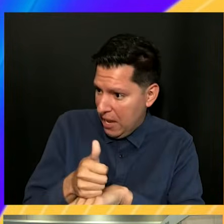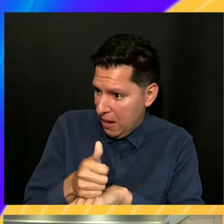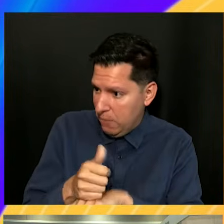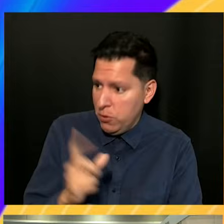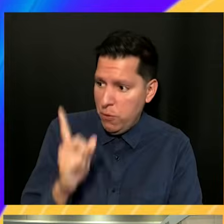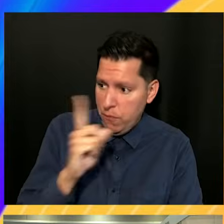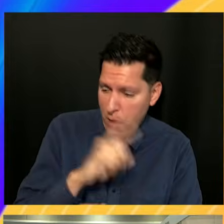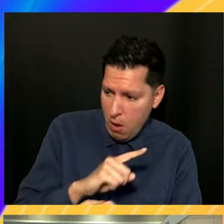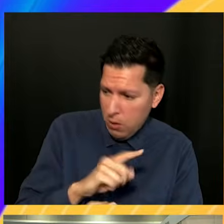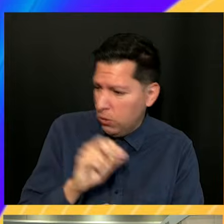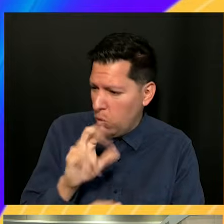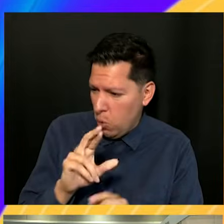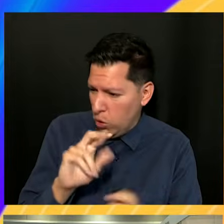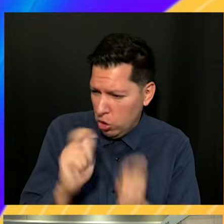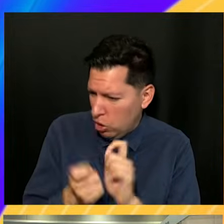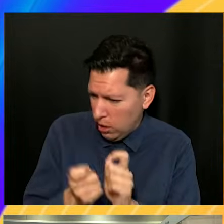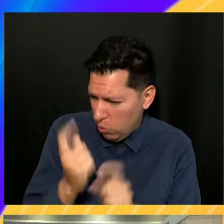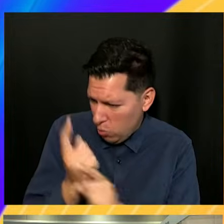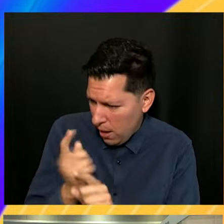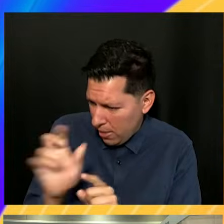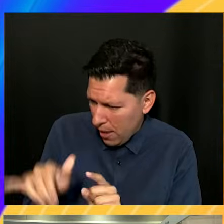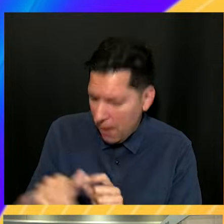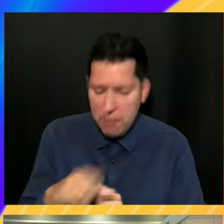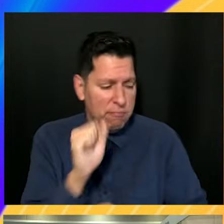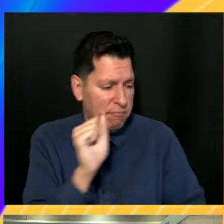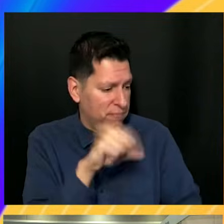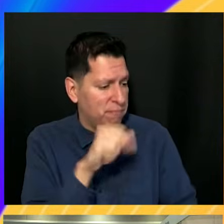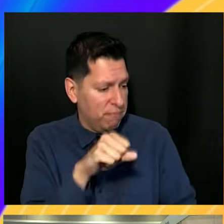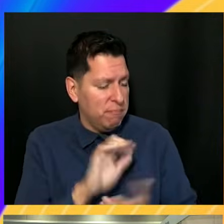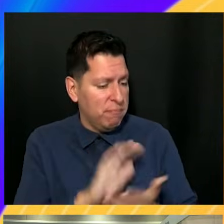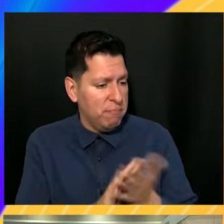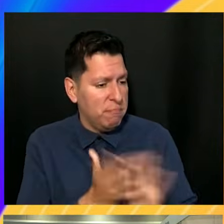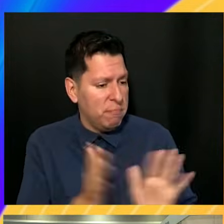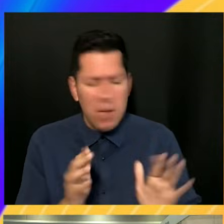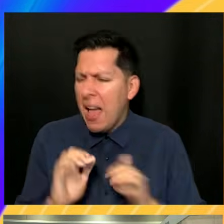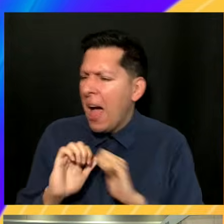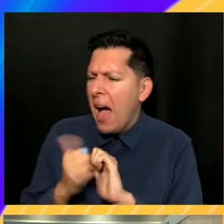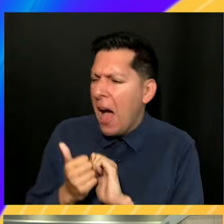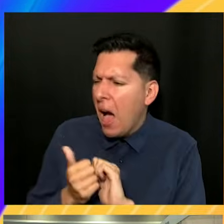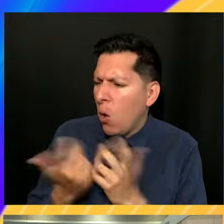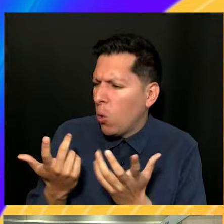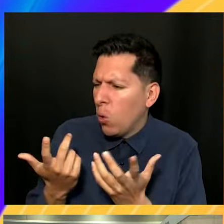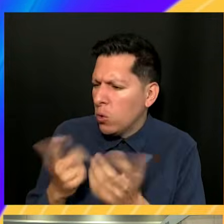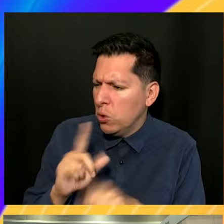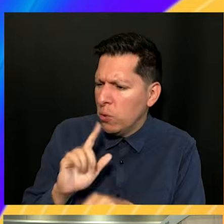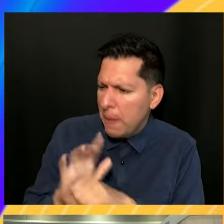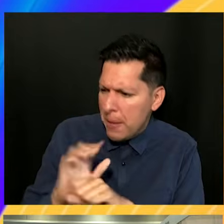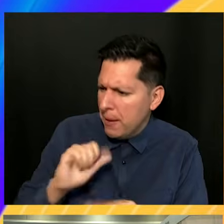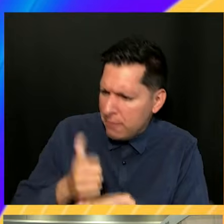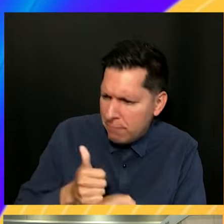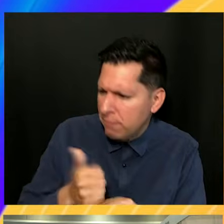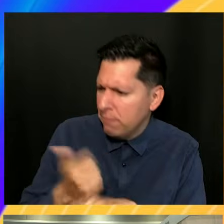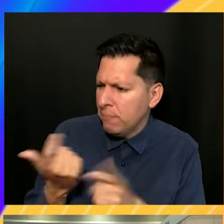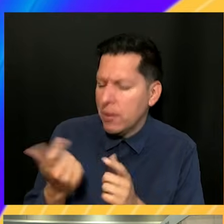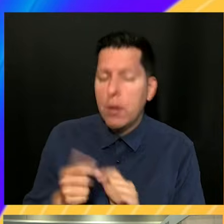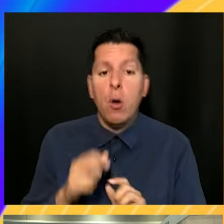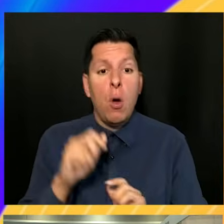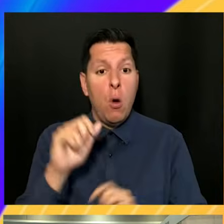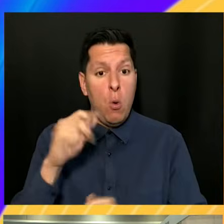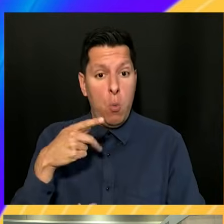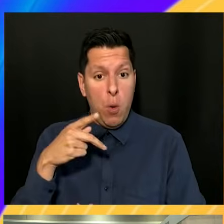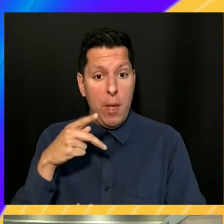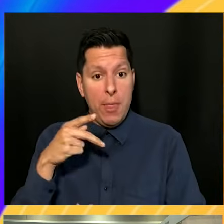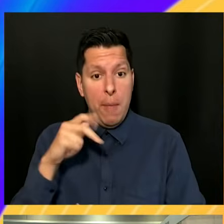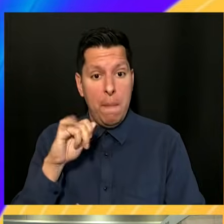be deployed. That's correct. That's after you commit it. And after the pipeline finishes executing.